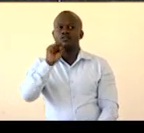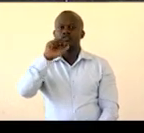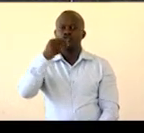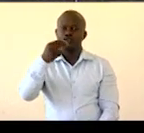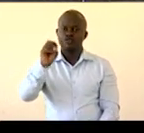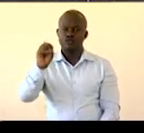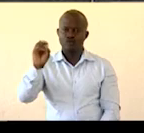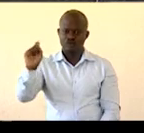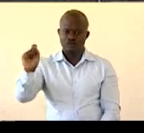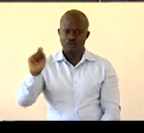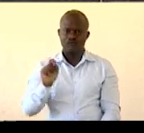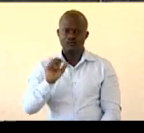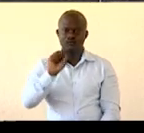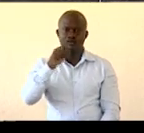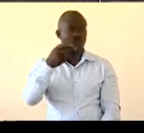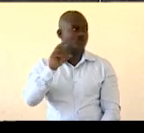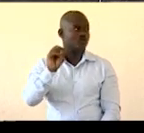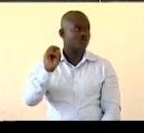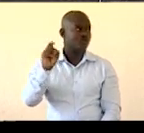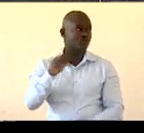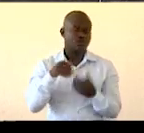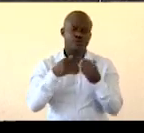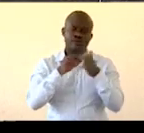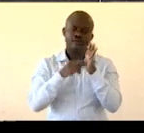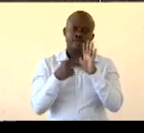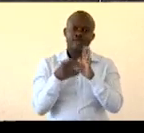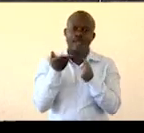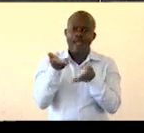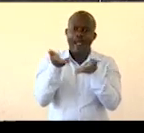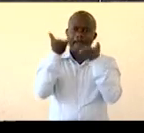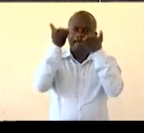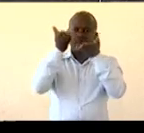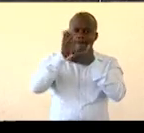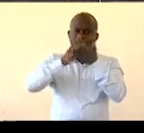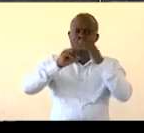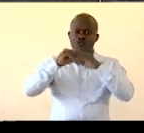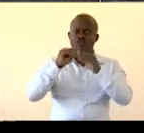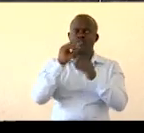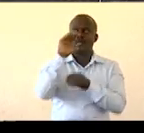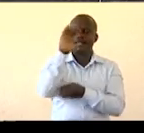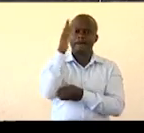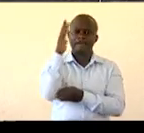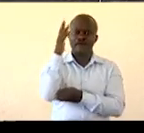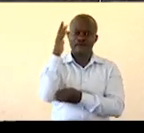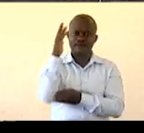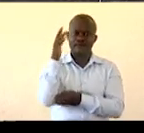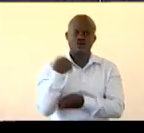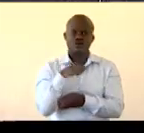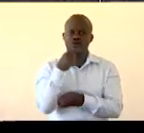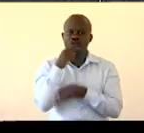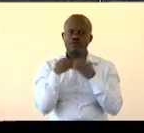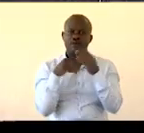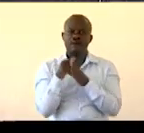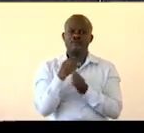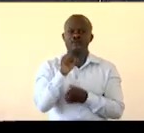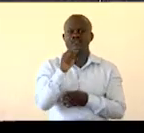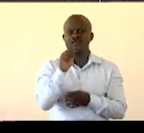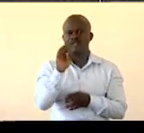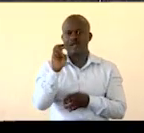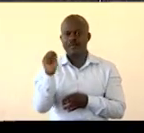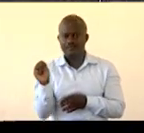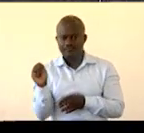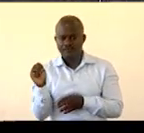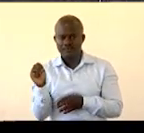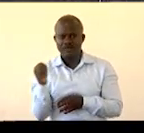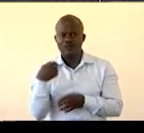When we talk about shoot, we mean upper parts of the plant. We talk about the stem, we